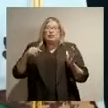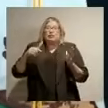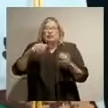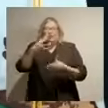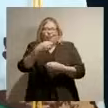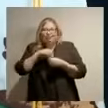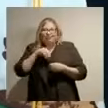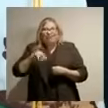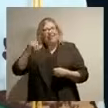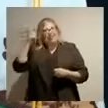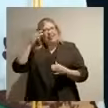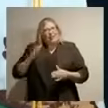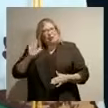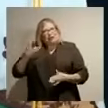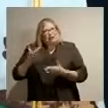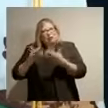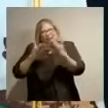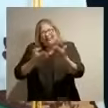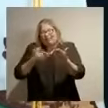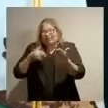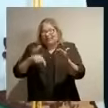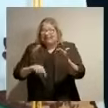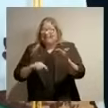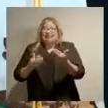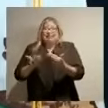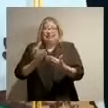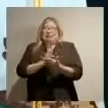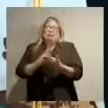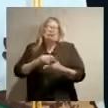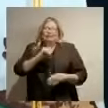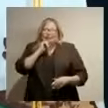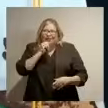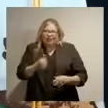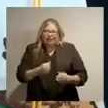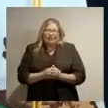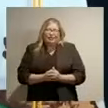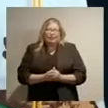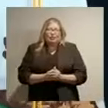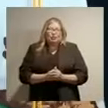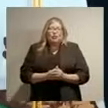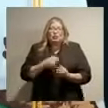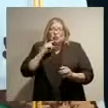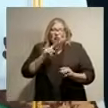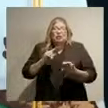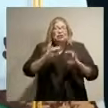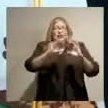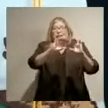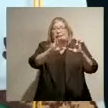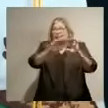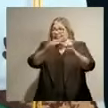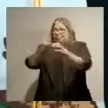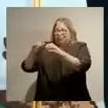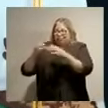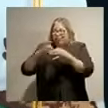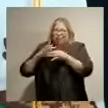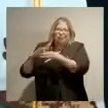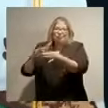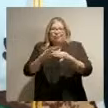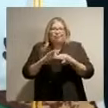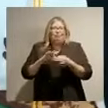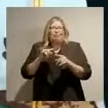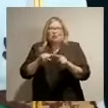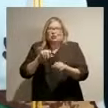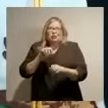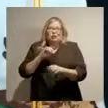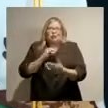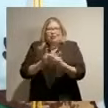presentation has not been an easy budget, and it's been a real team effort within the administration to get to this